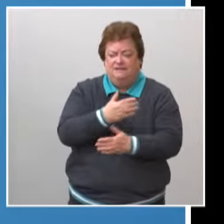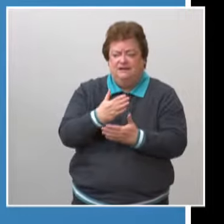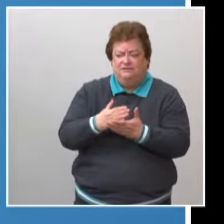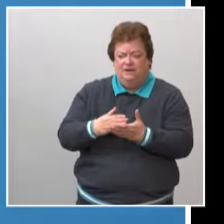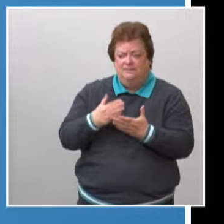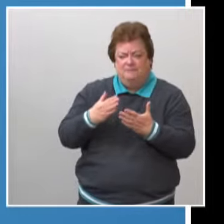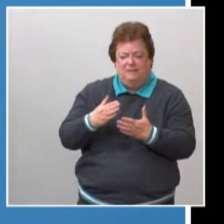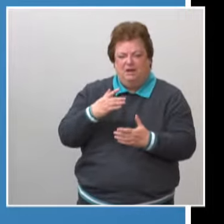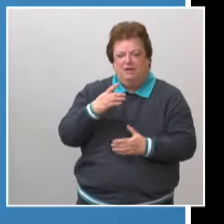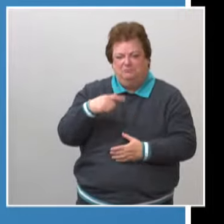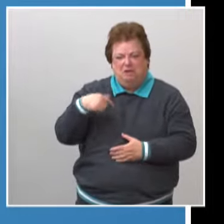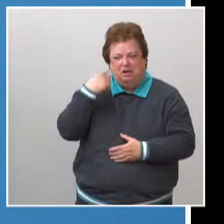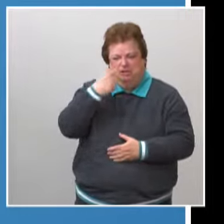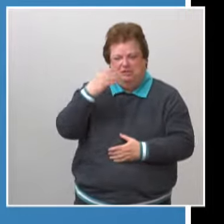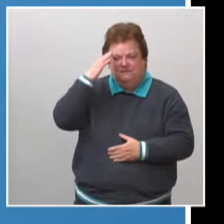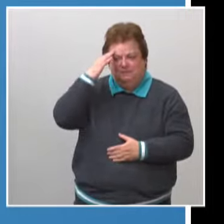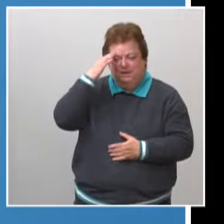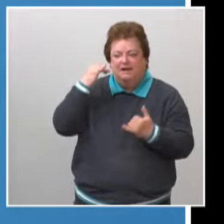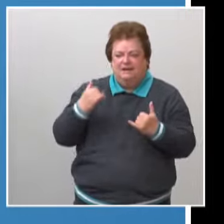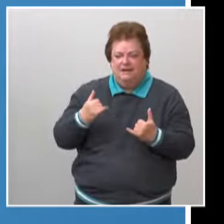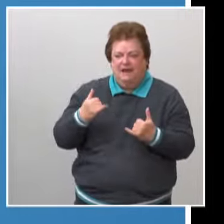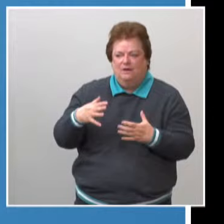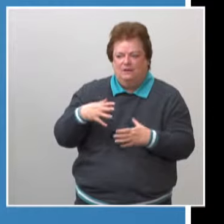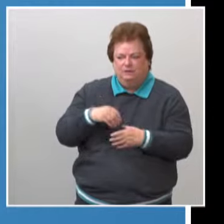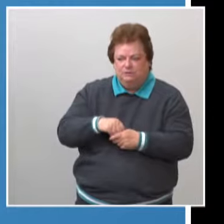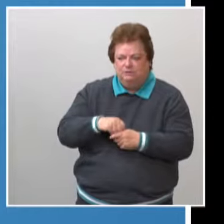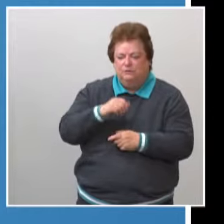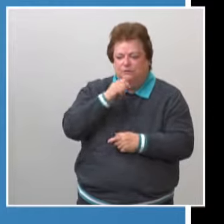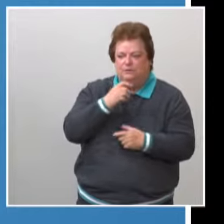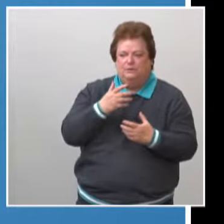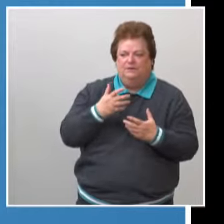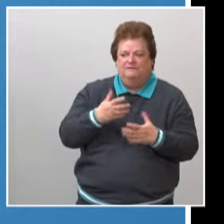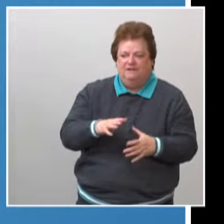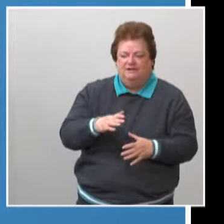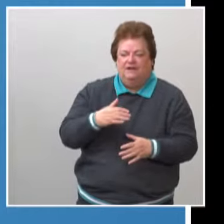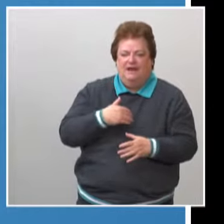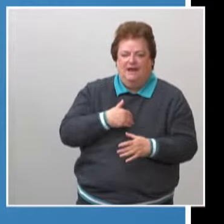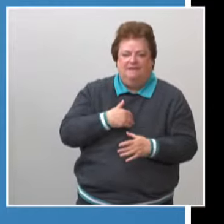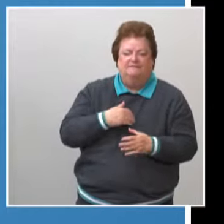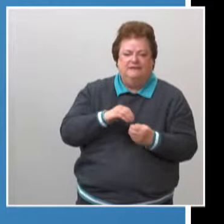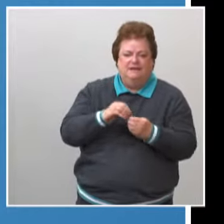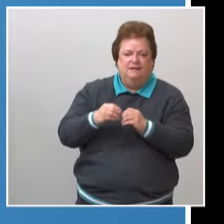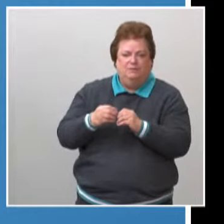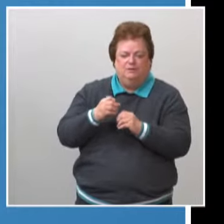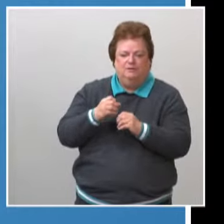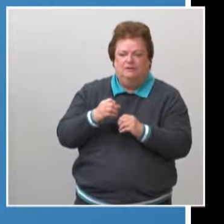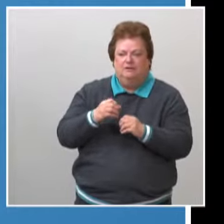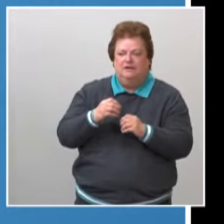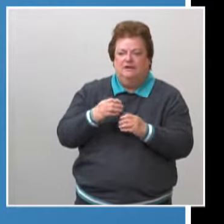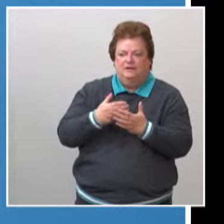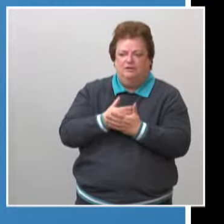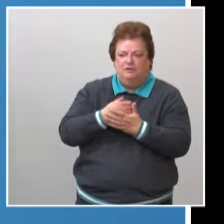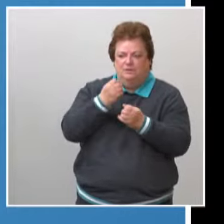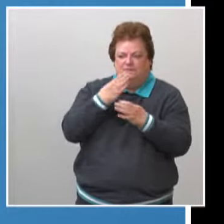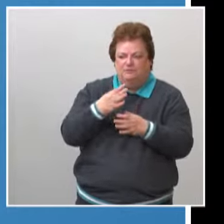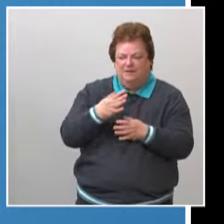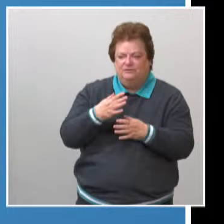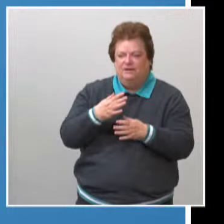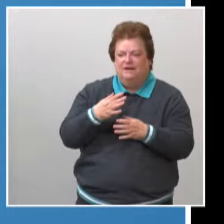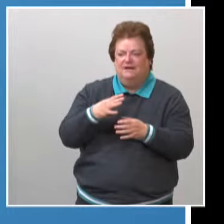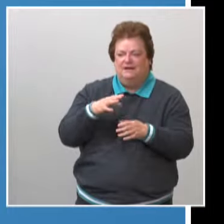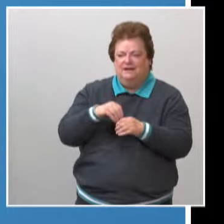appear familiar. It now includes the number of people boosted residing in Lancaster County, though. The new information included in